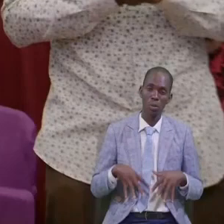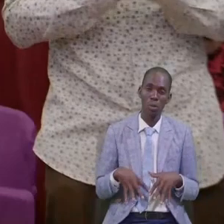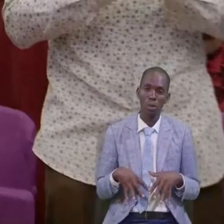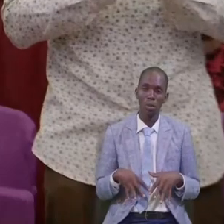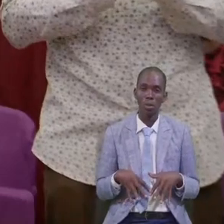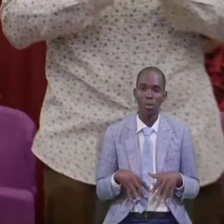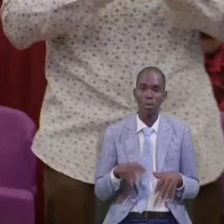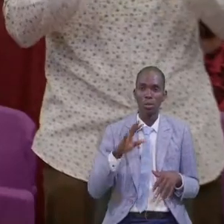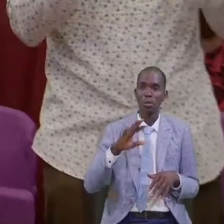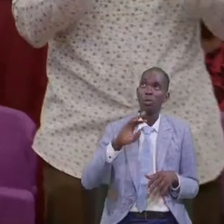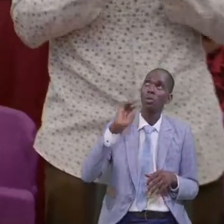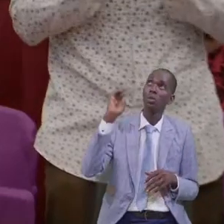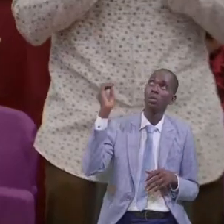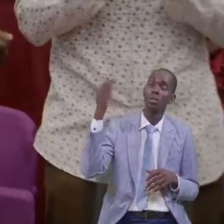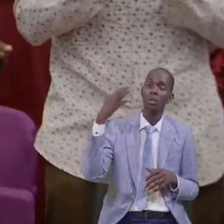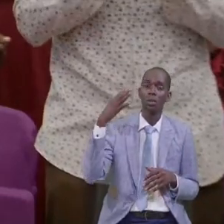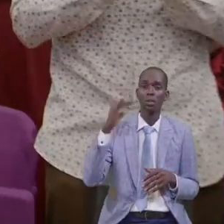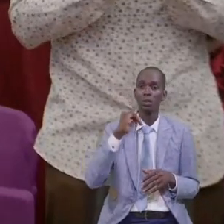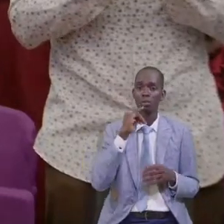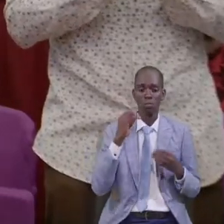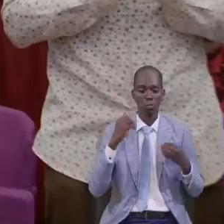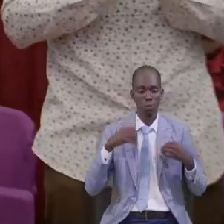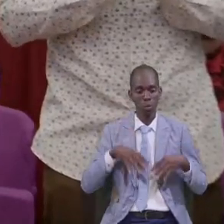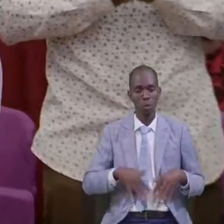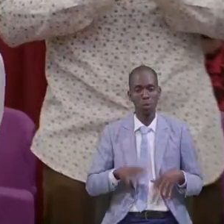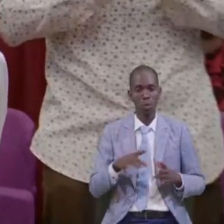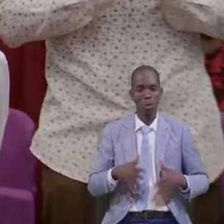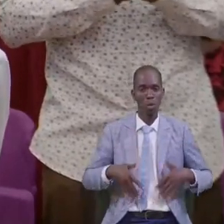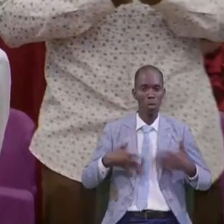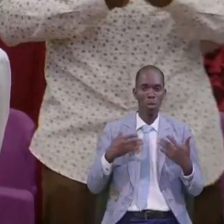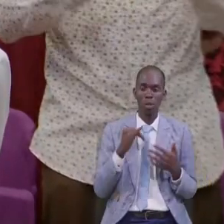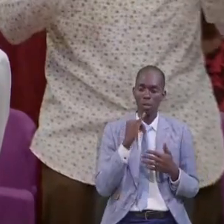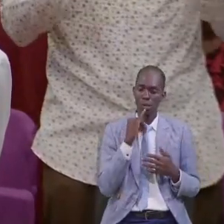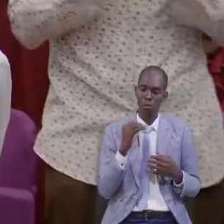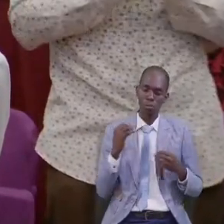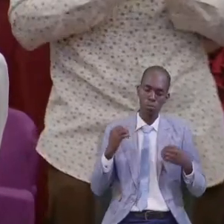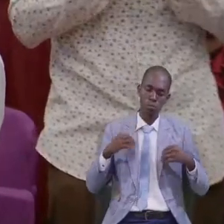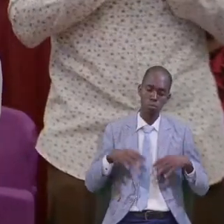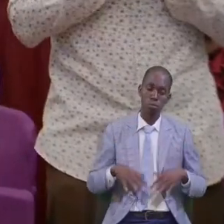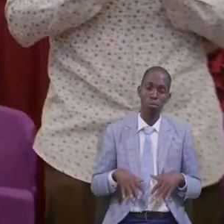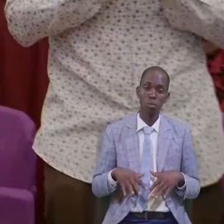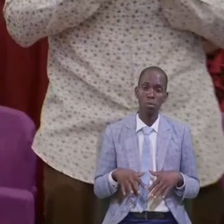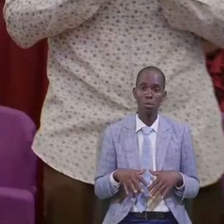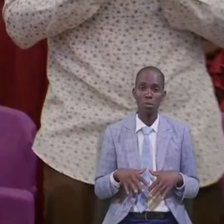your grace, your life.